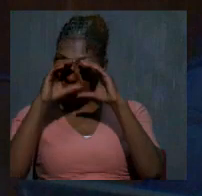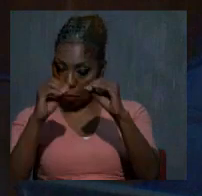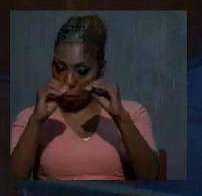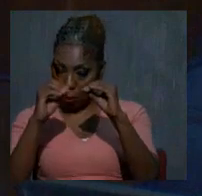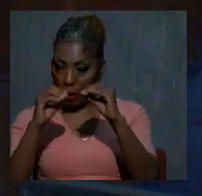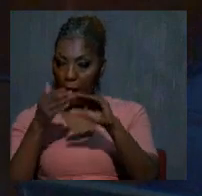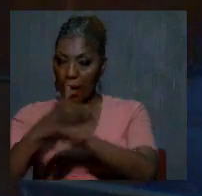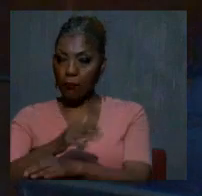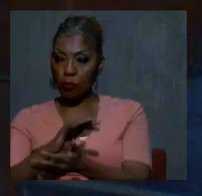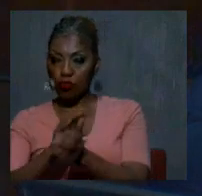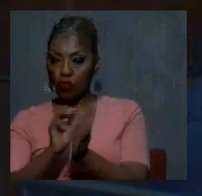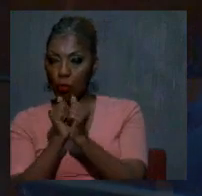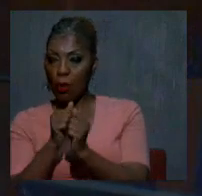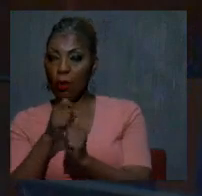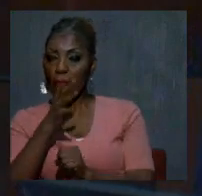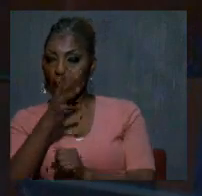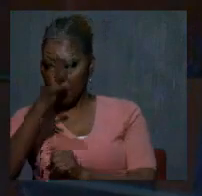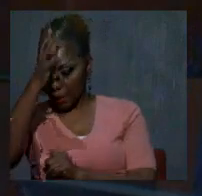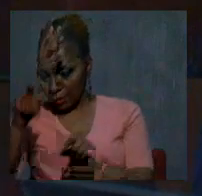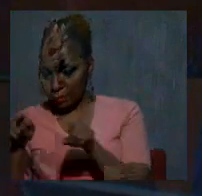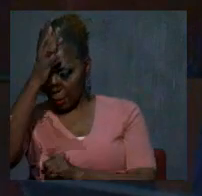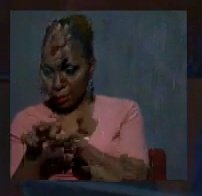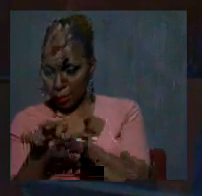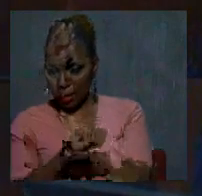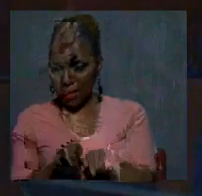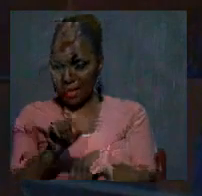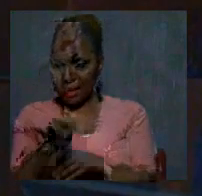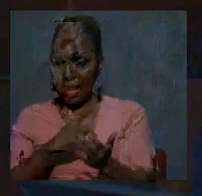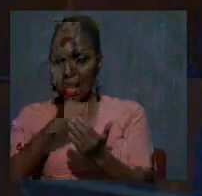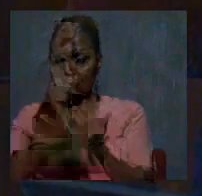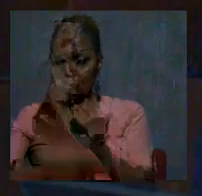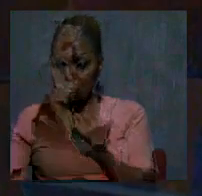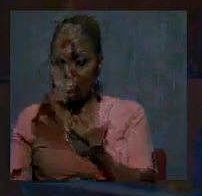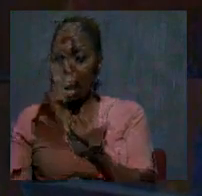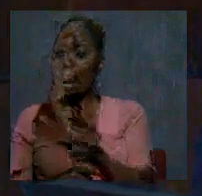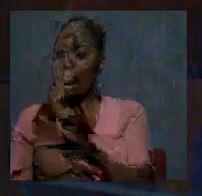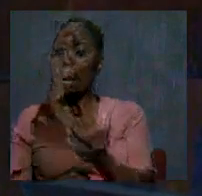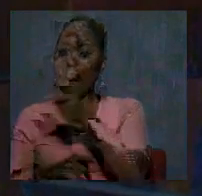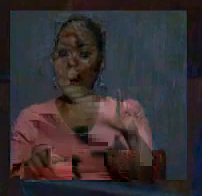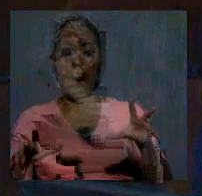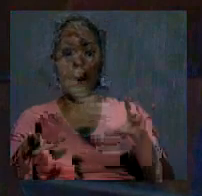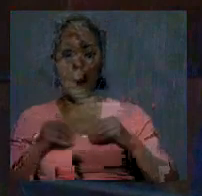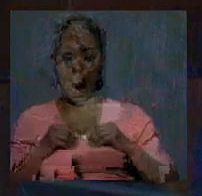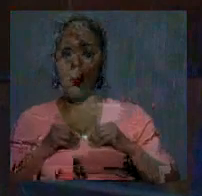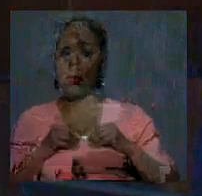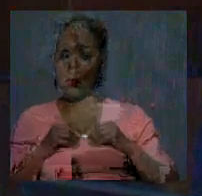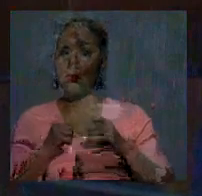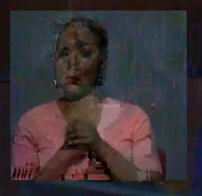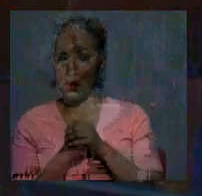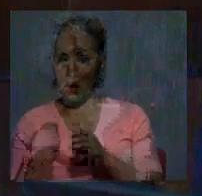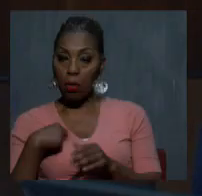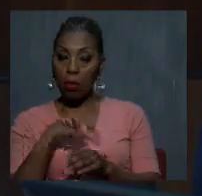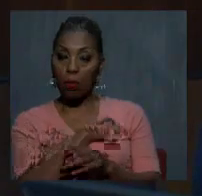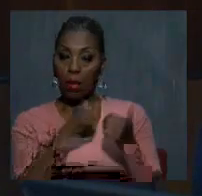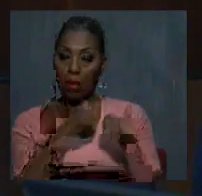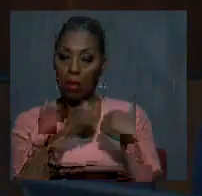well after school. It's very well it's a